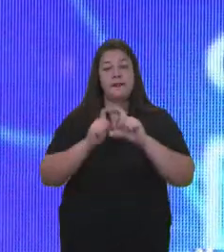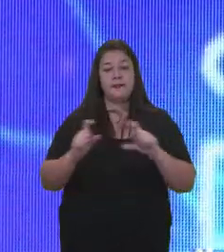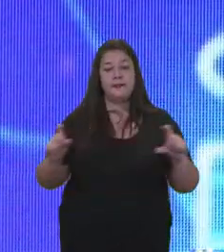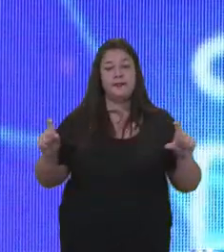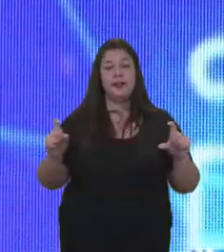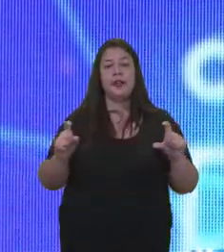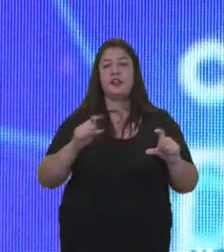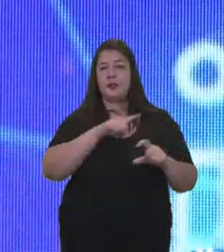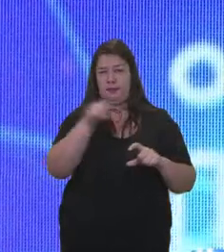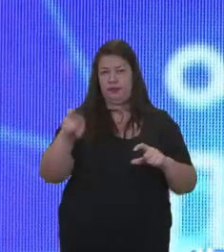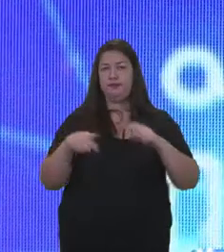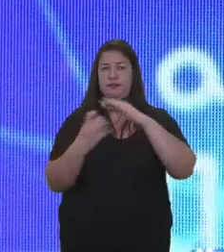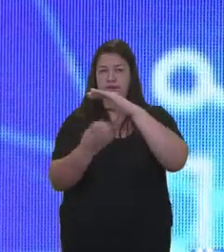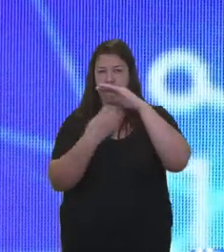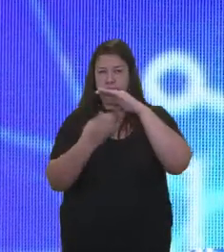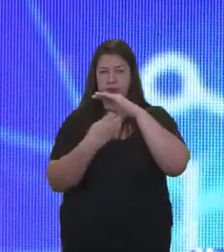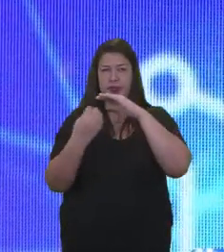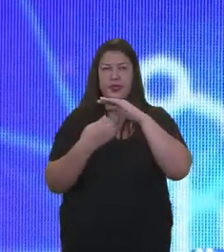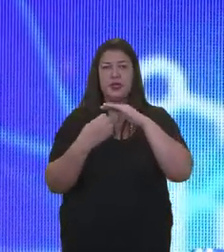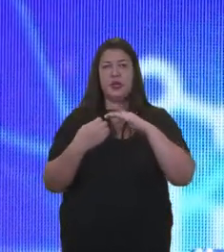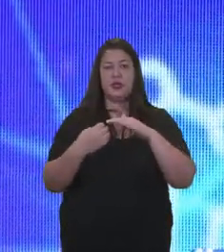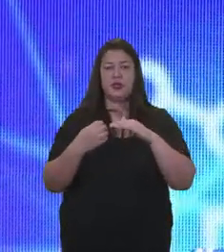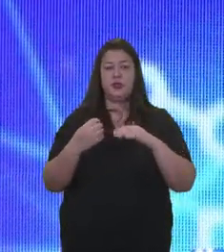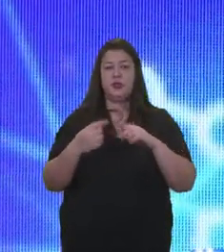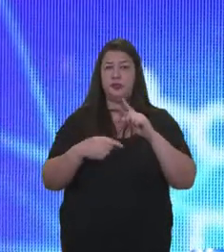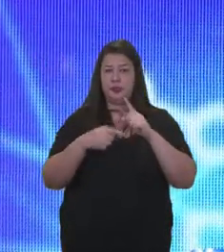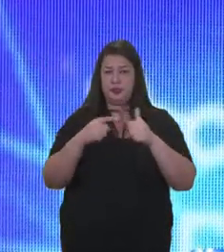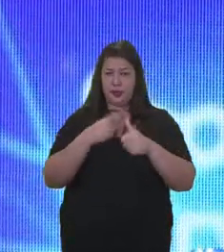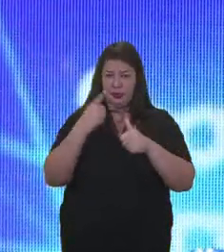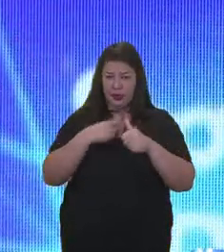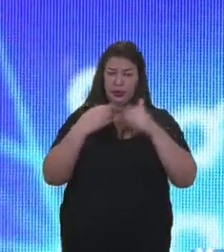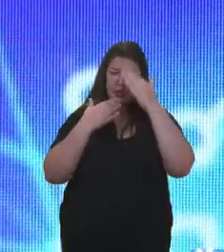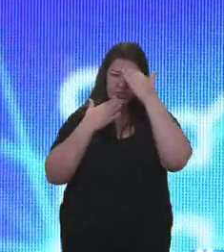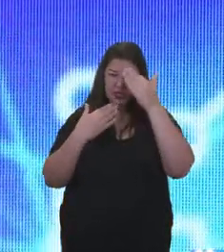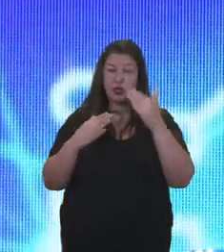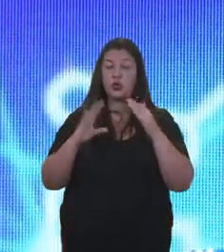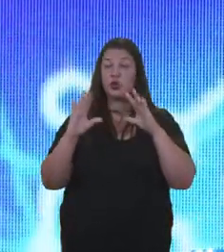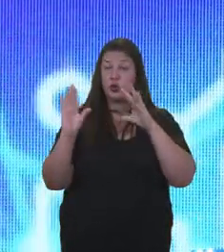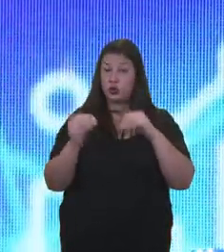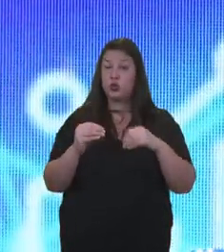And the phrase is to the business.